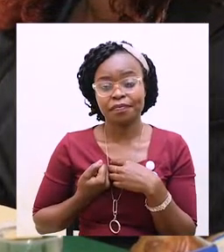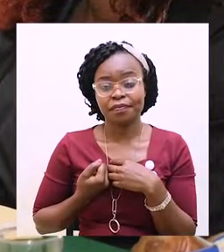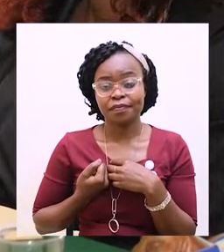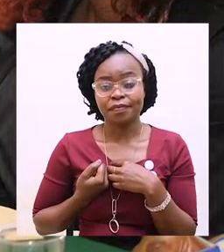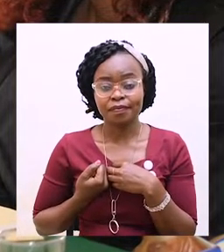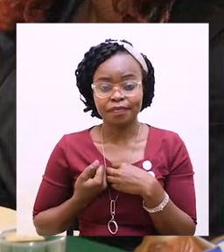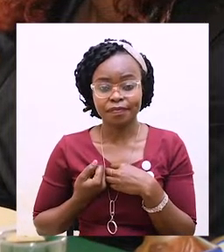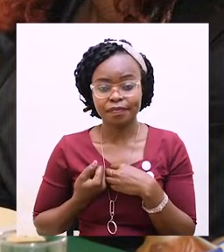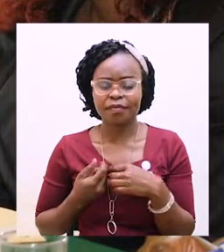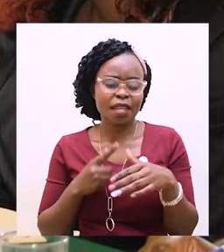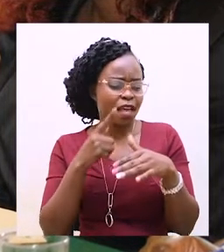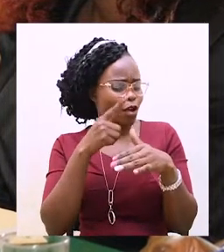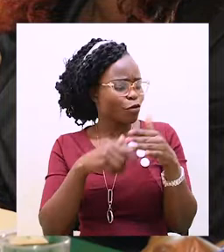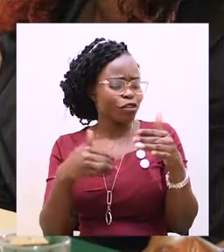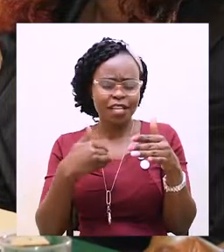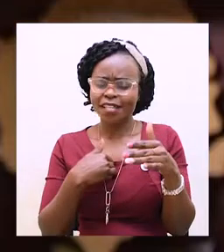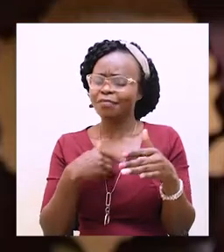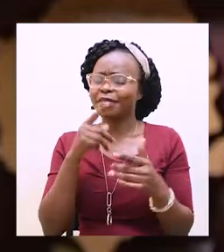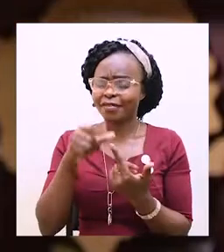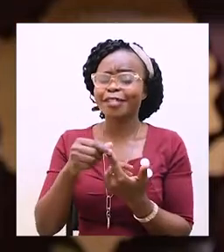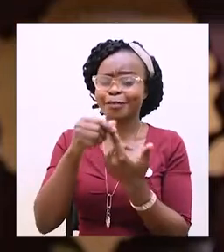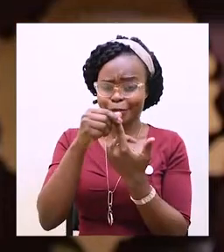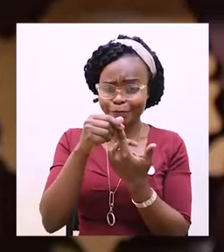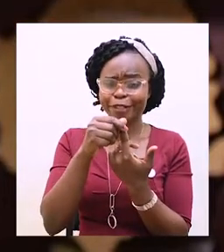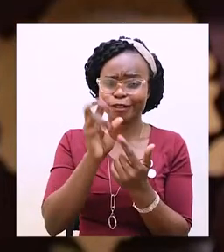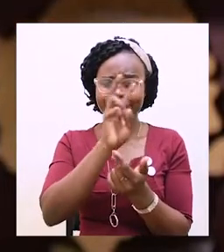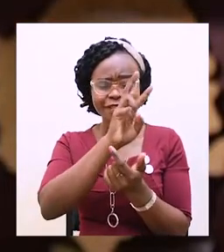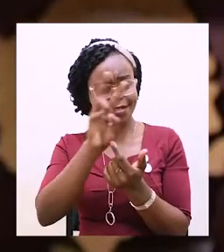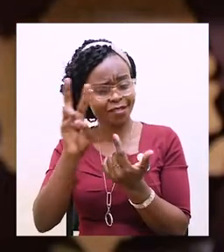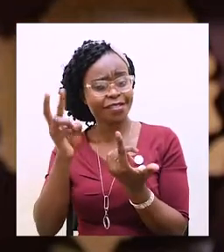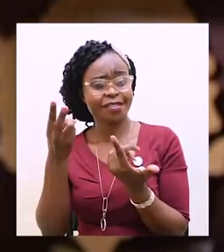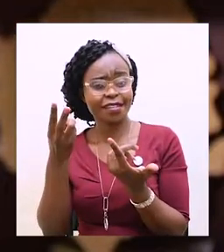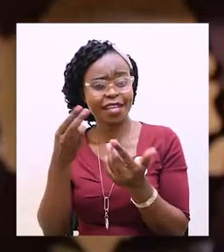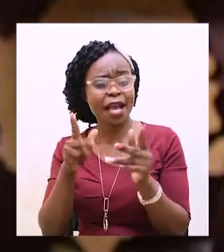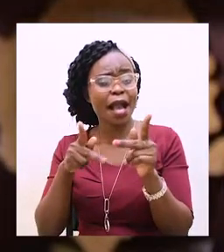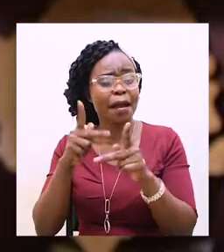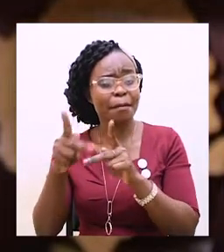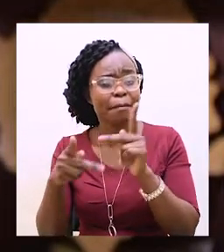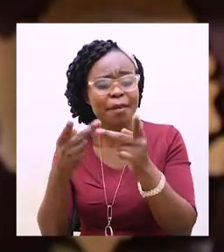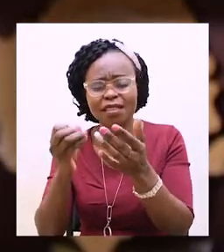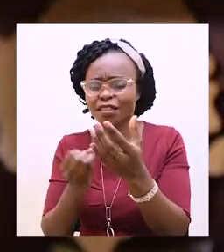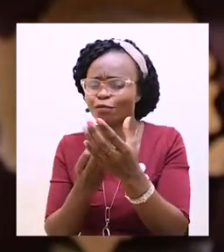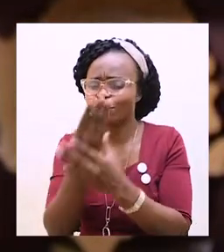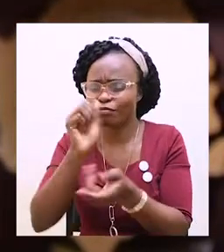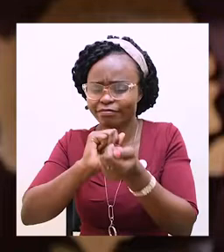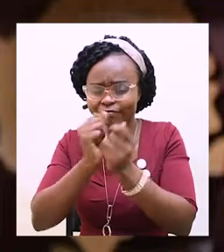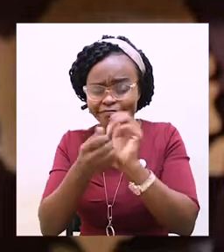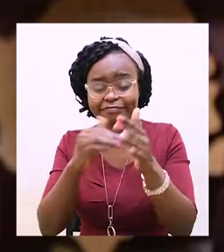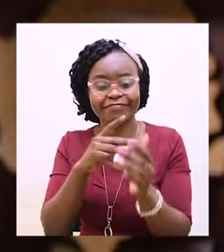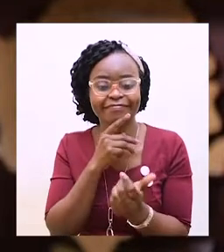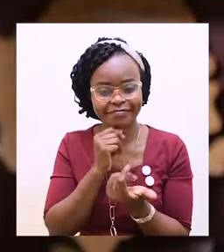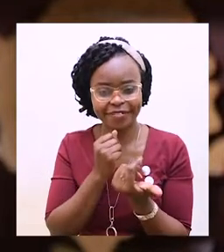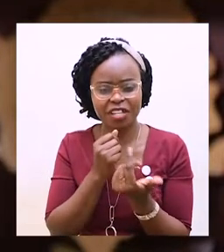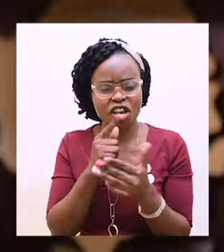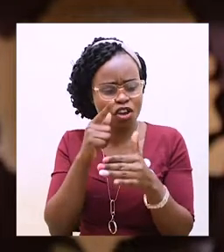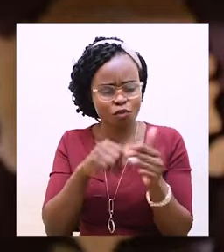What has been outstanding is seeing the path of growth and transformation in men.